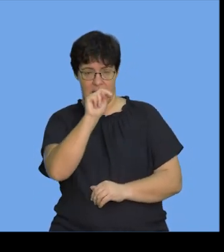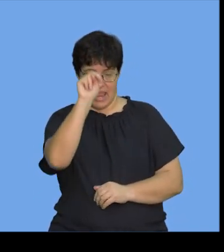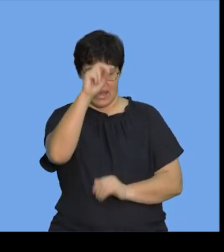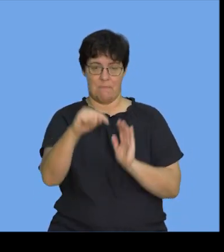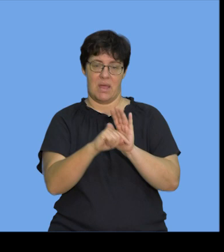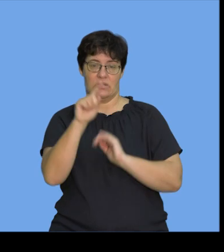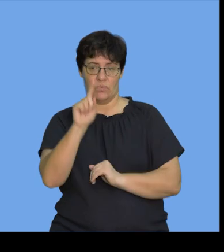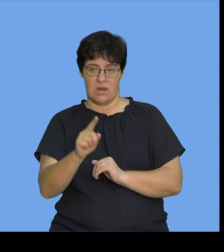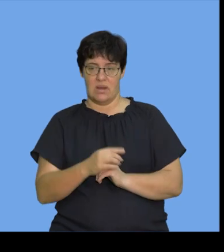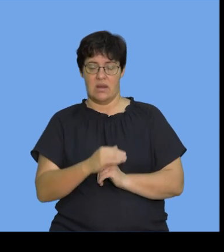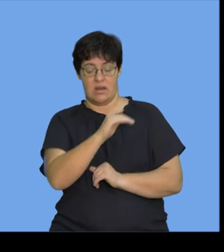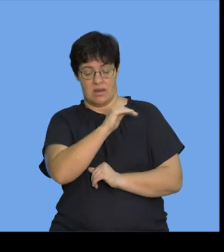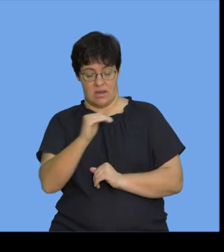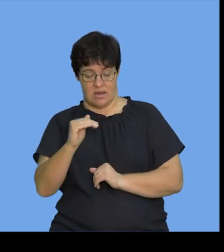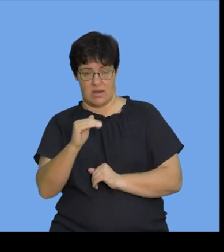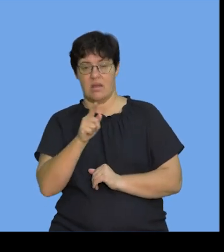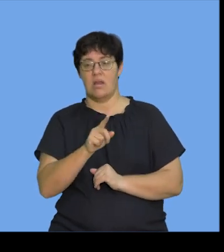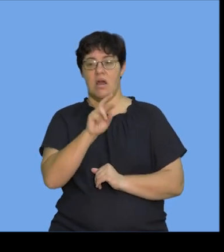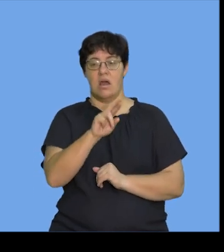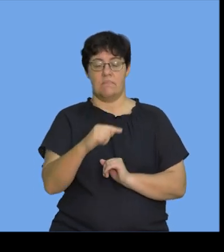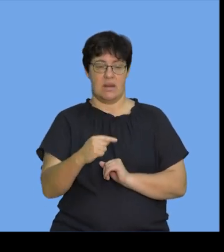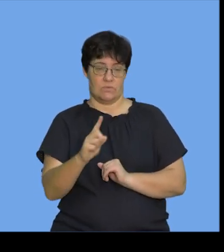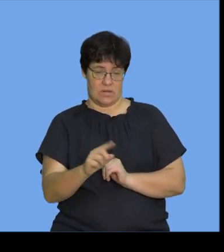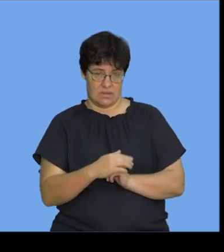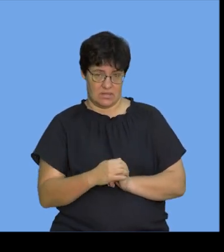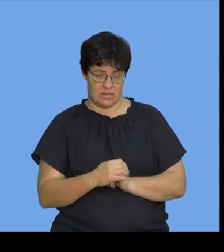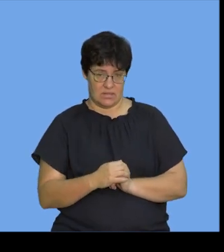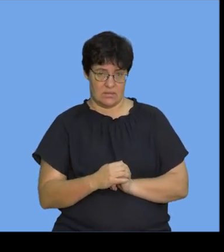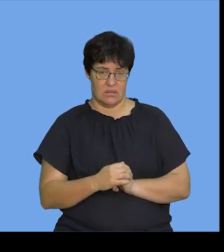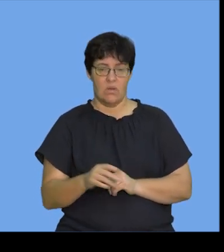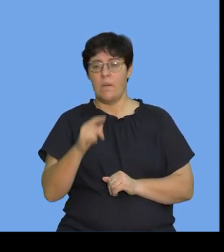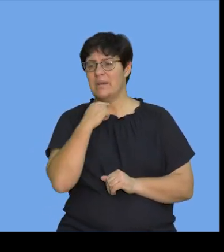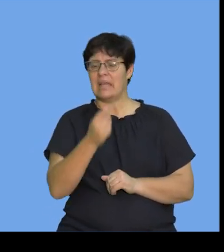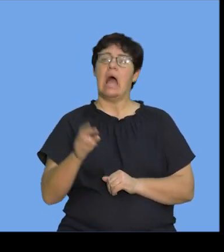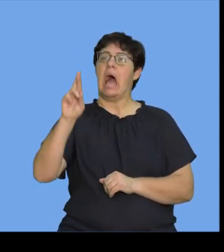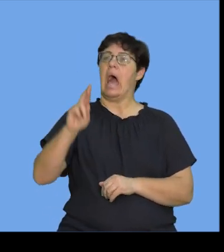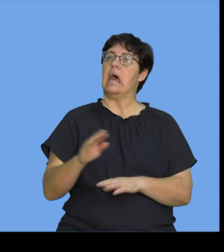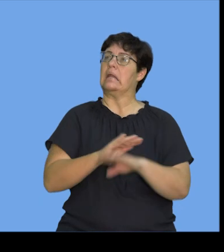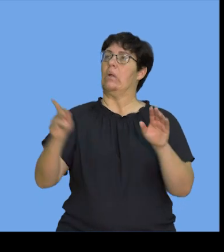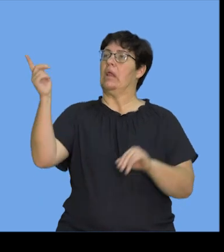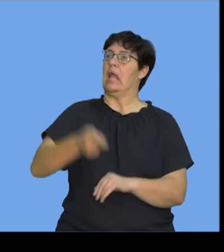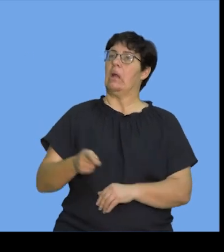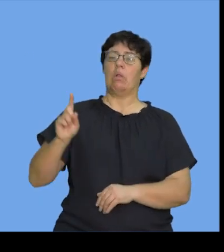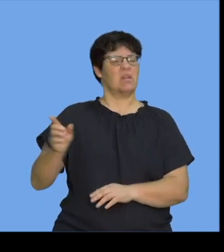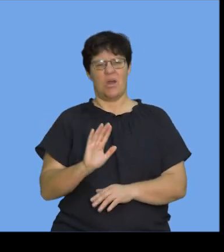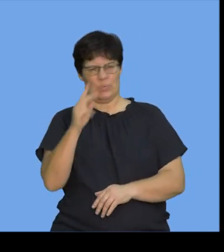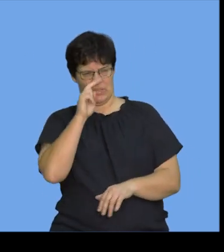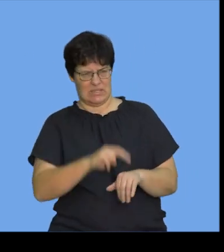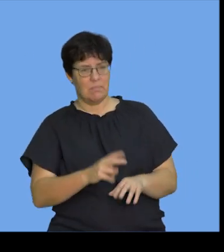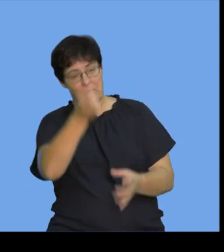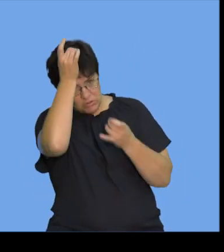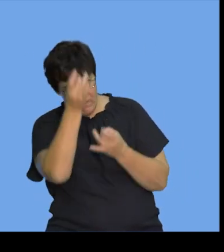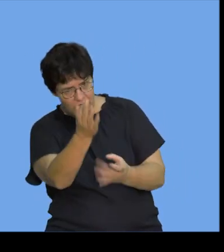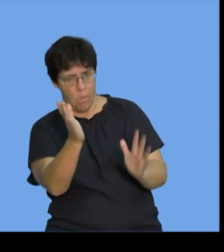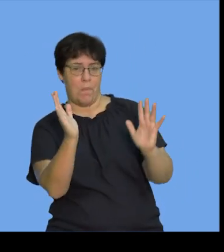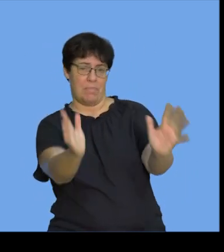1 all over r minus 1. You don't then need to say r must not be equal to 1. I'm just telling you